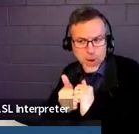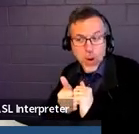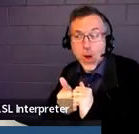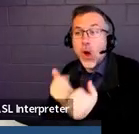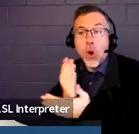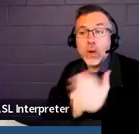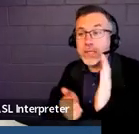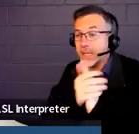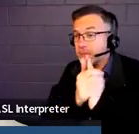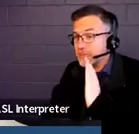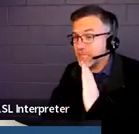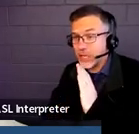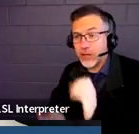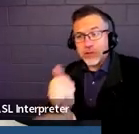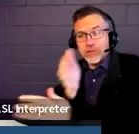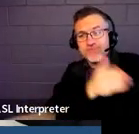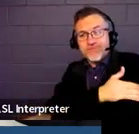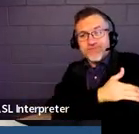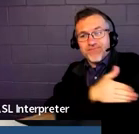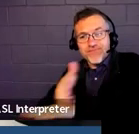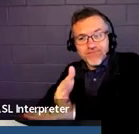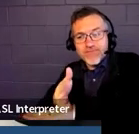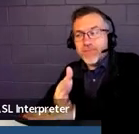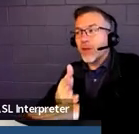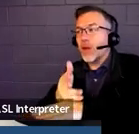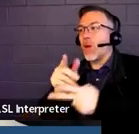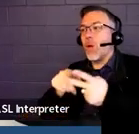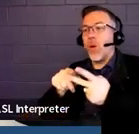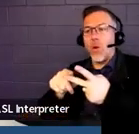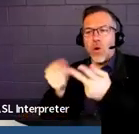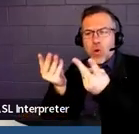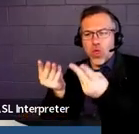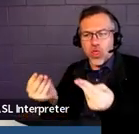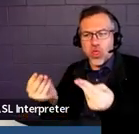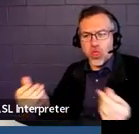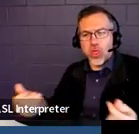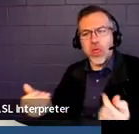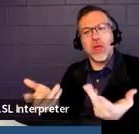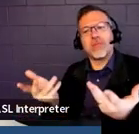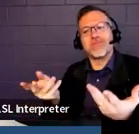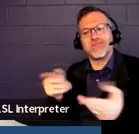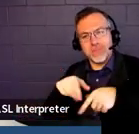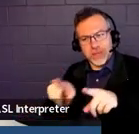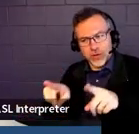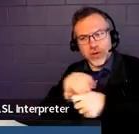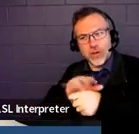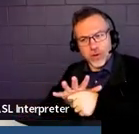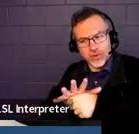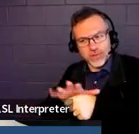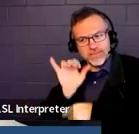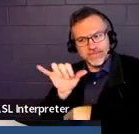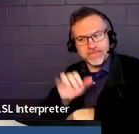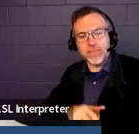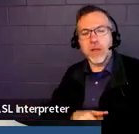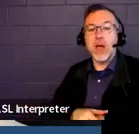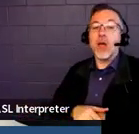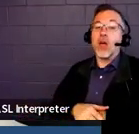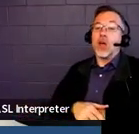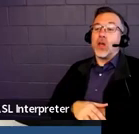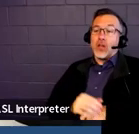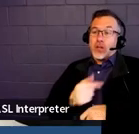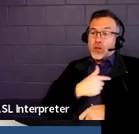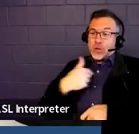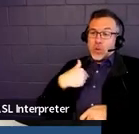or dissipated during the pandemic. So we have to